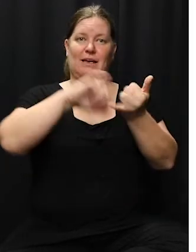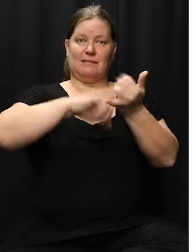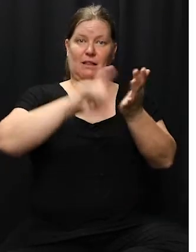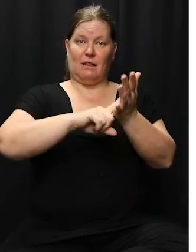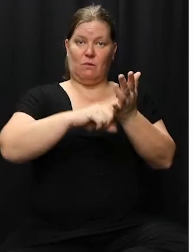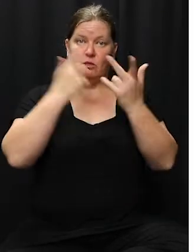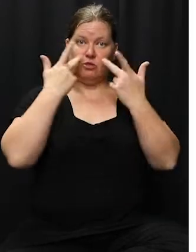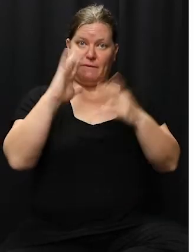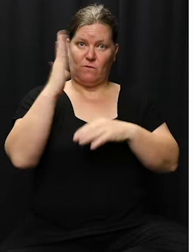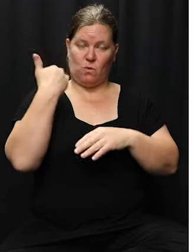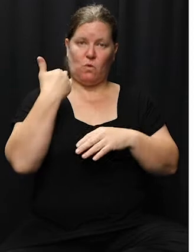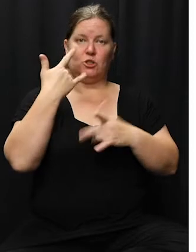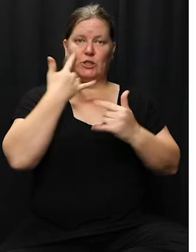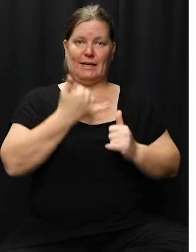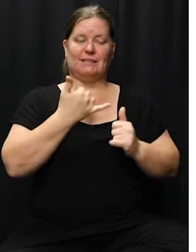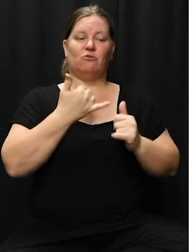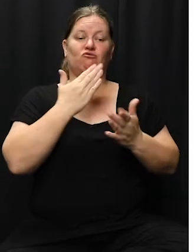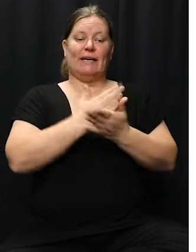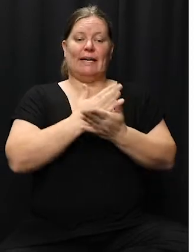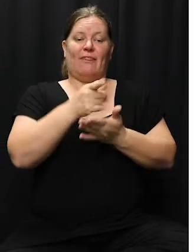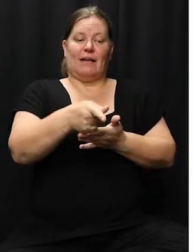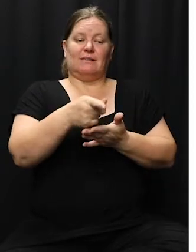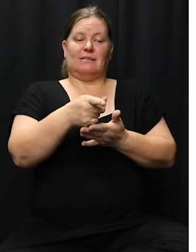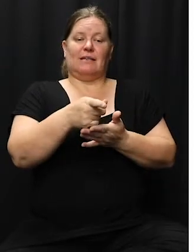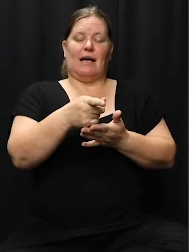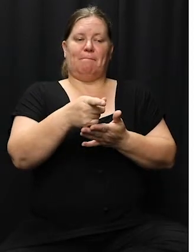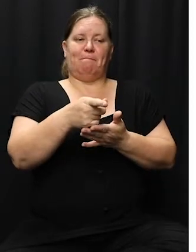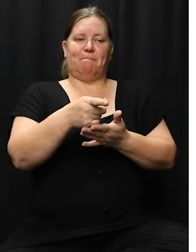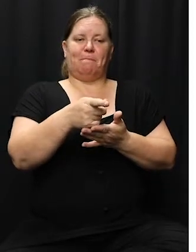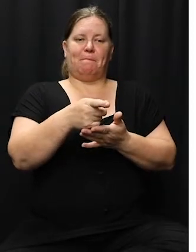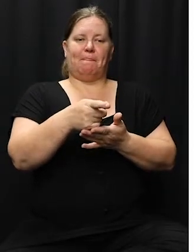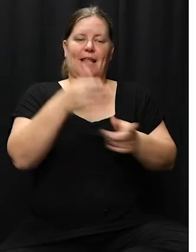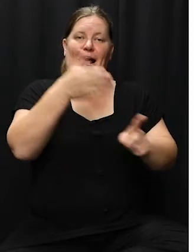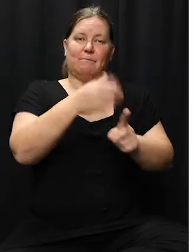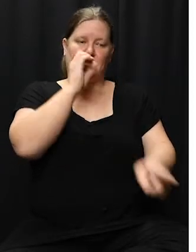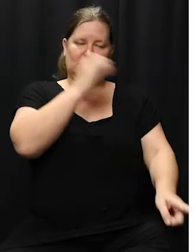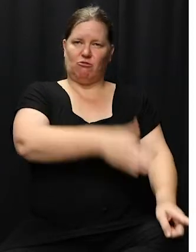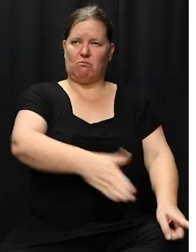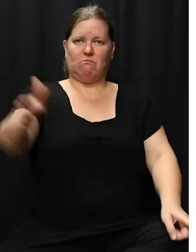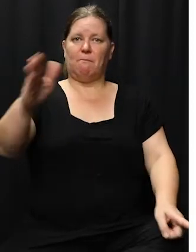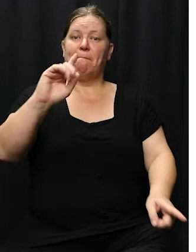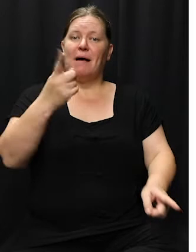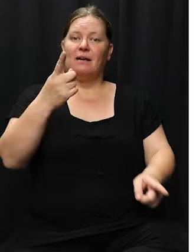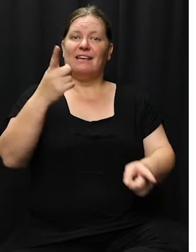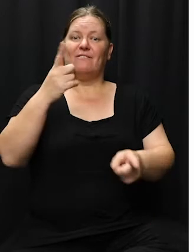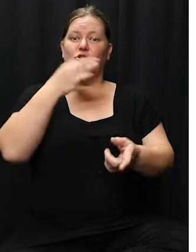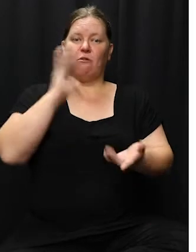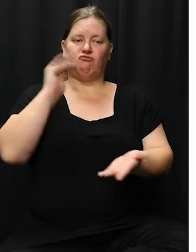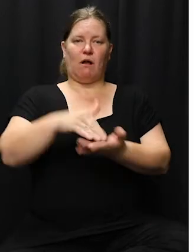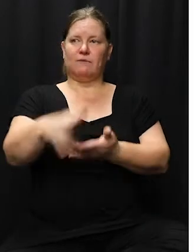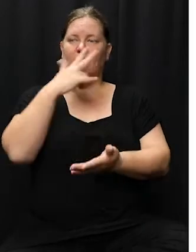but maybe the early childhood ones, so the VCSL that we talked about before, that really